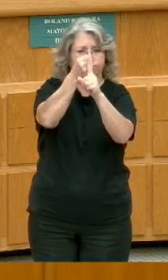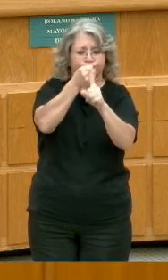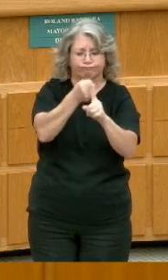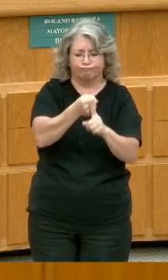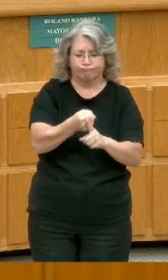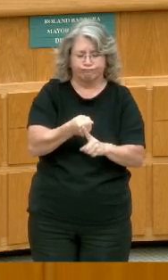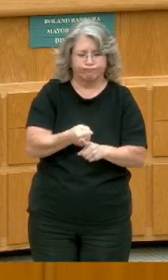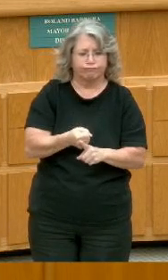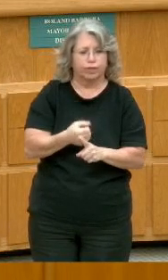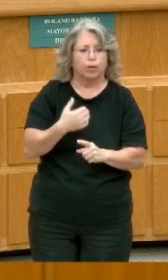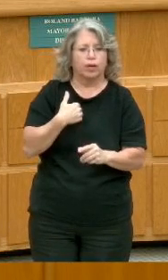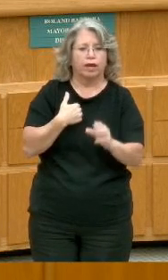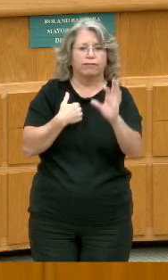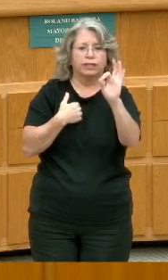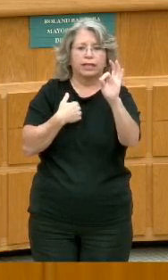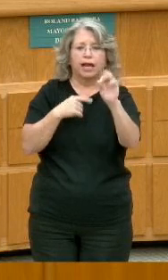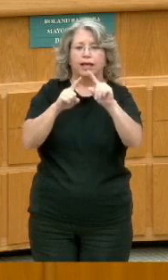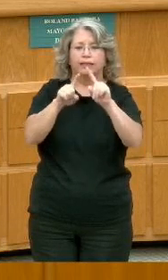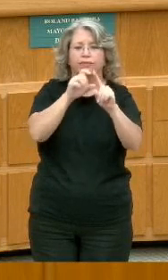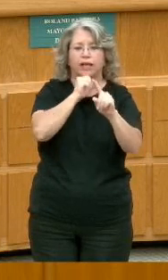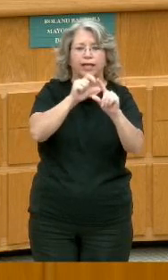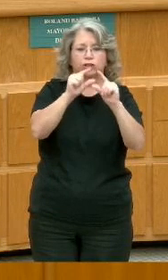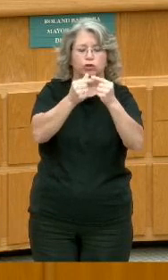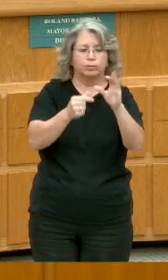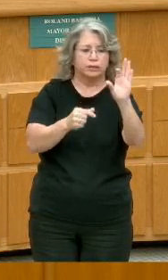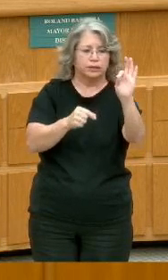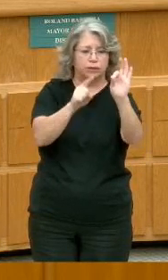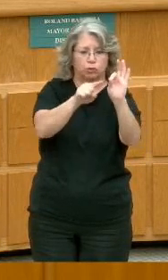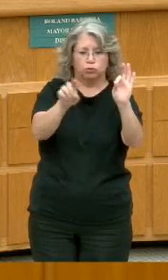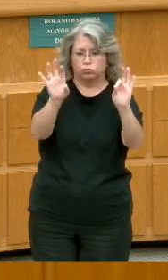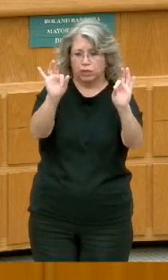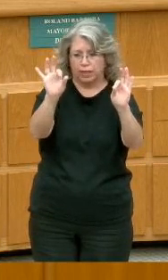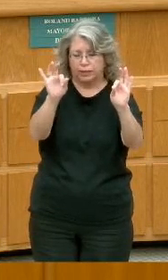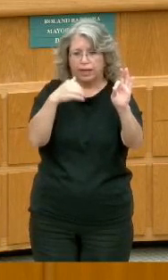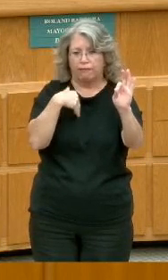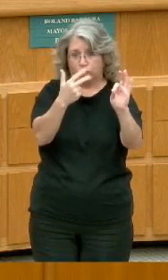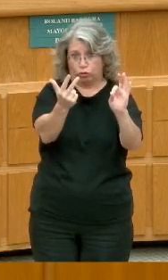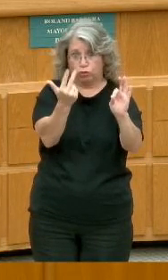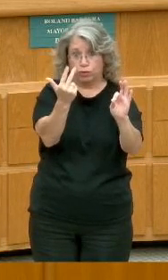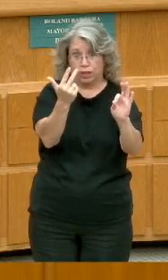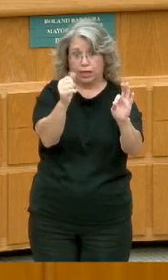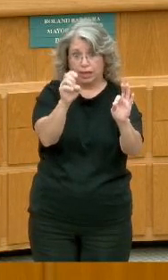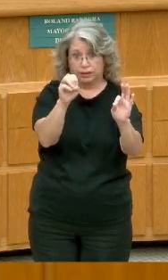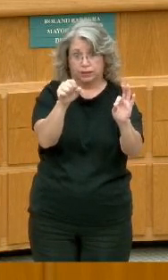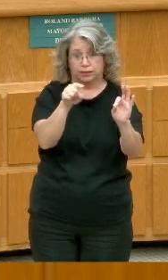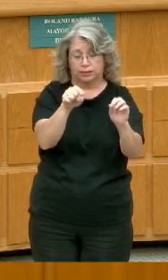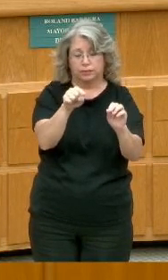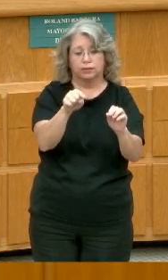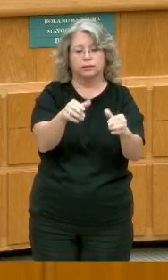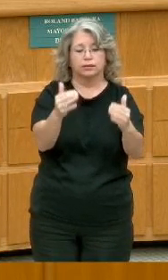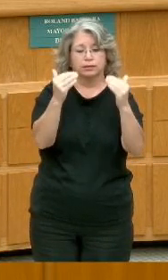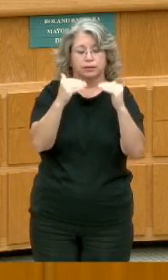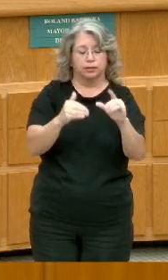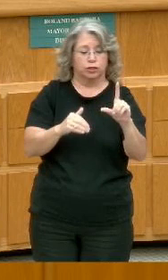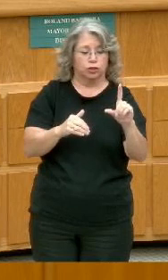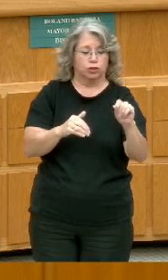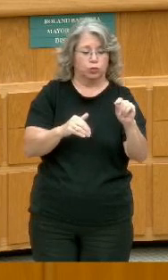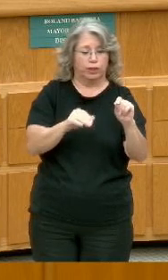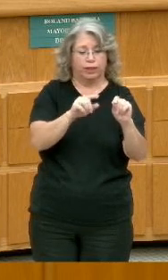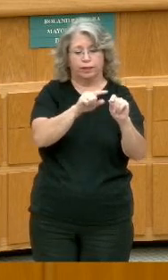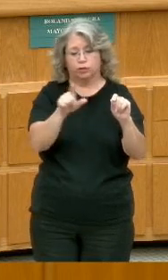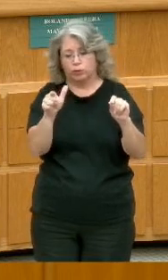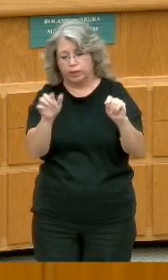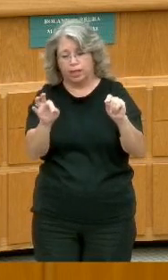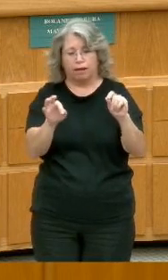9 different age groups starting from 0 to 19 where we have 3 cases. And then 20 to 79 is where